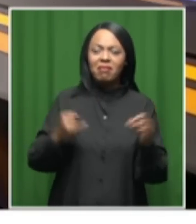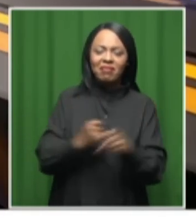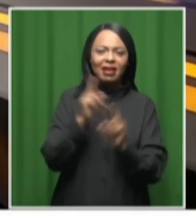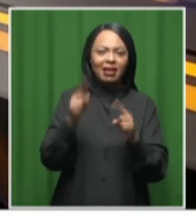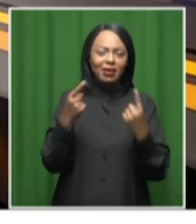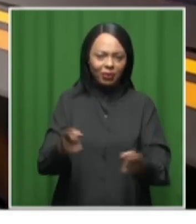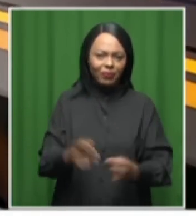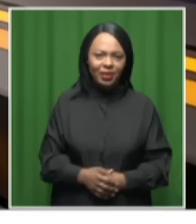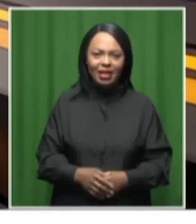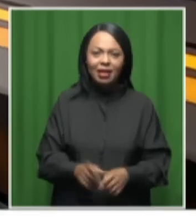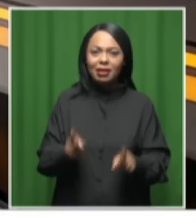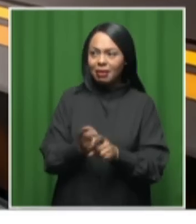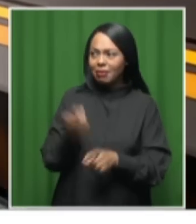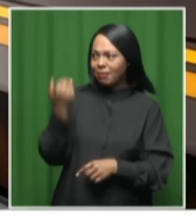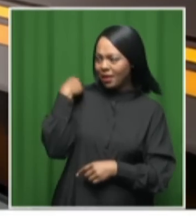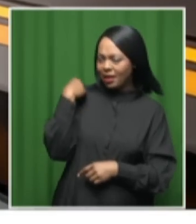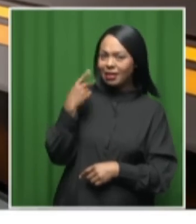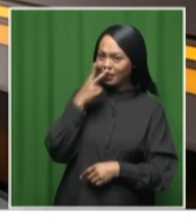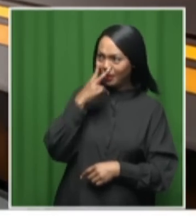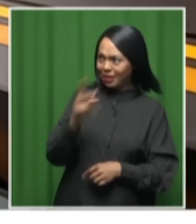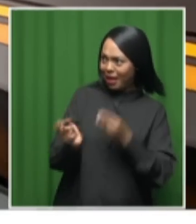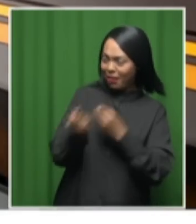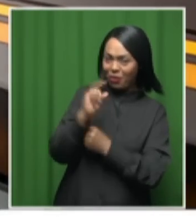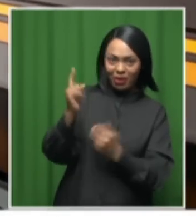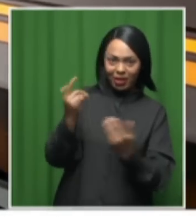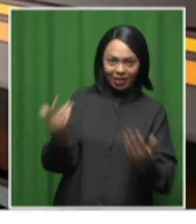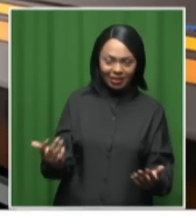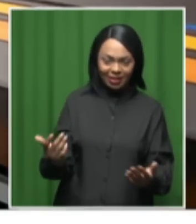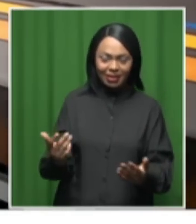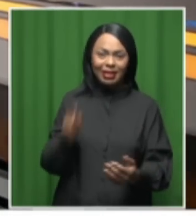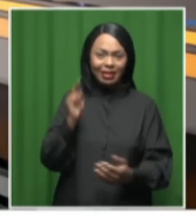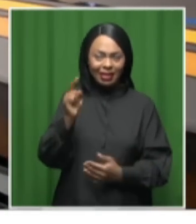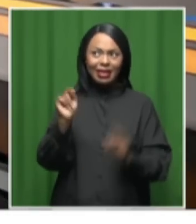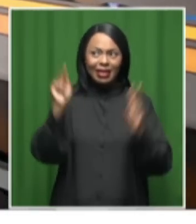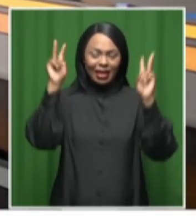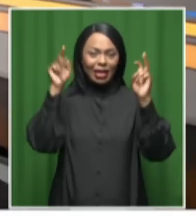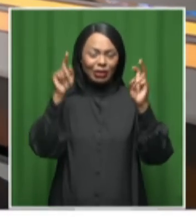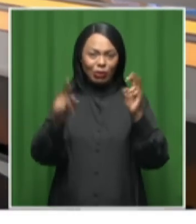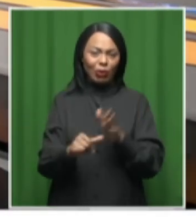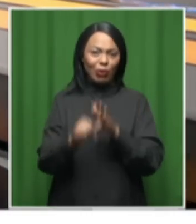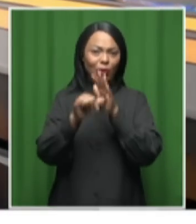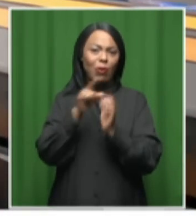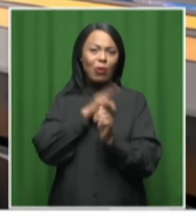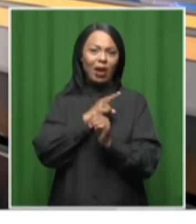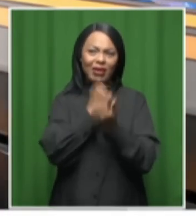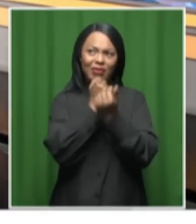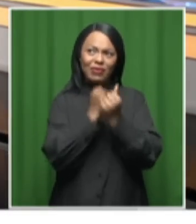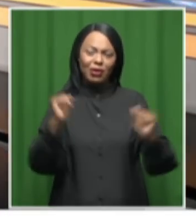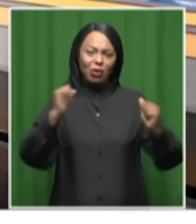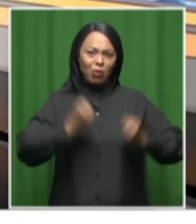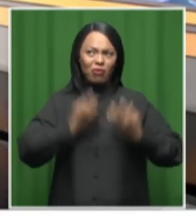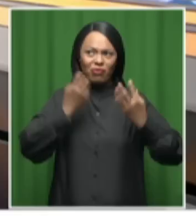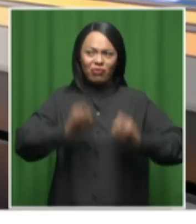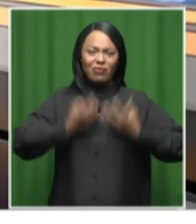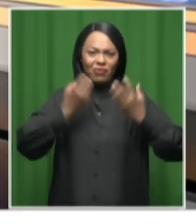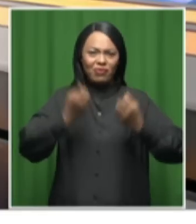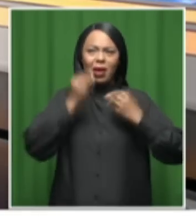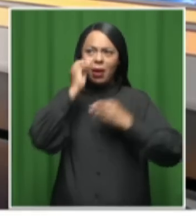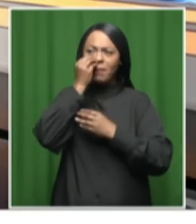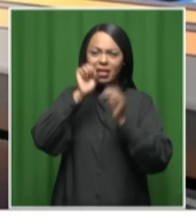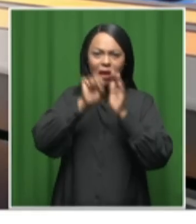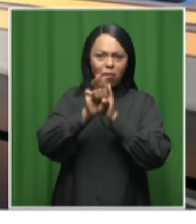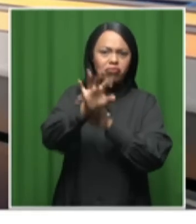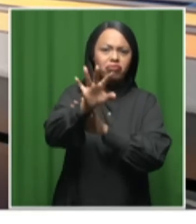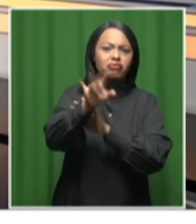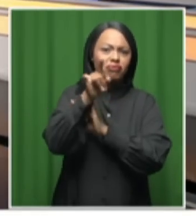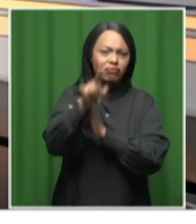what we saw happening yesterday. And of course, this is a very emotive issue because the issue of freedom of media and the ability for the media to